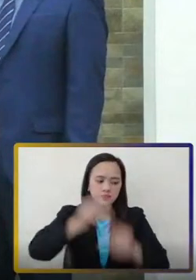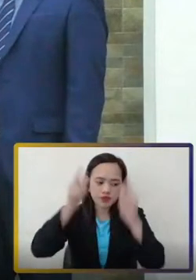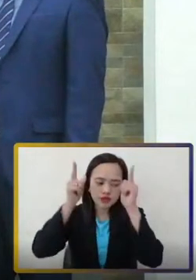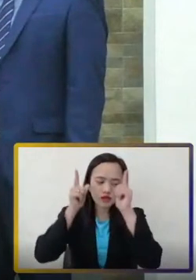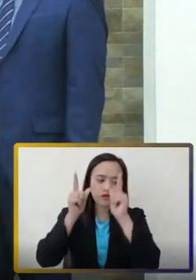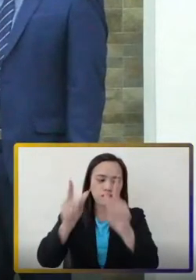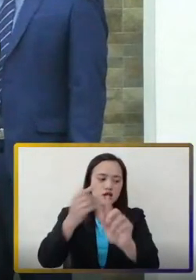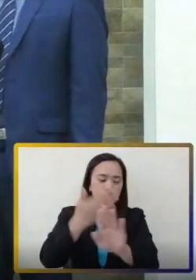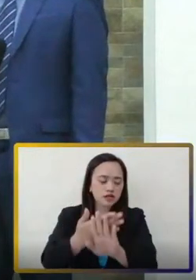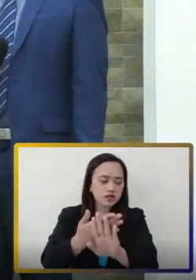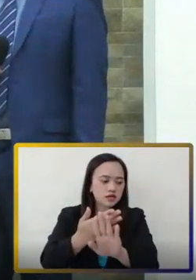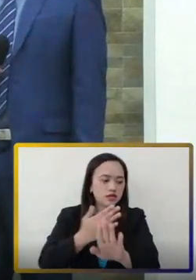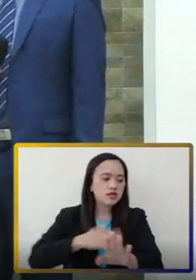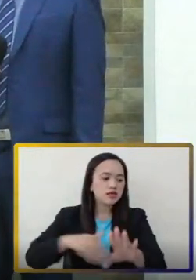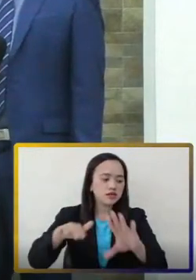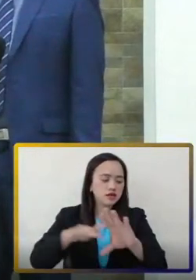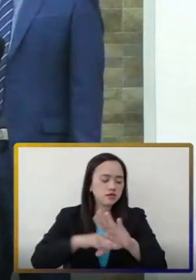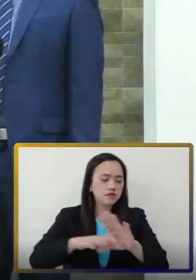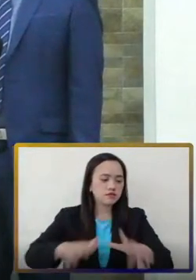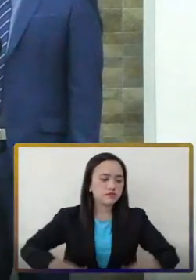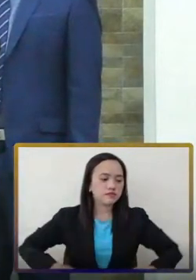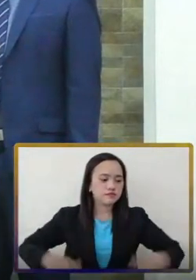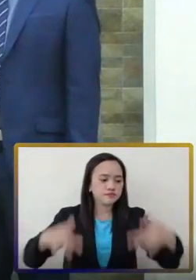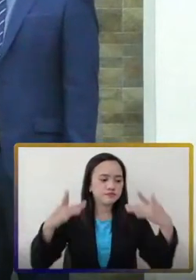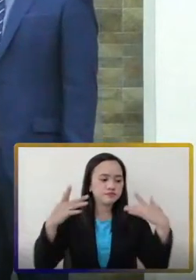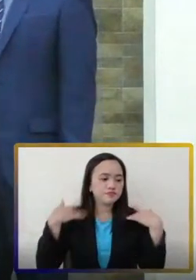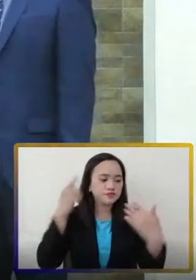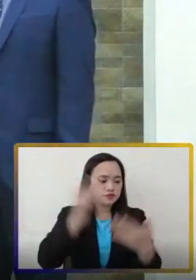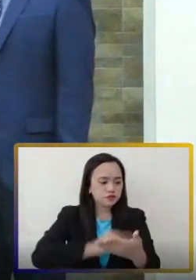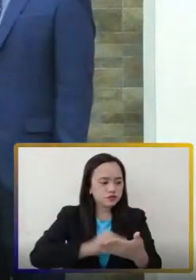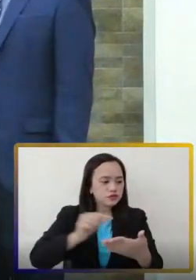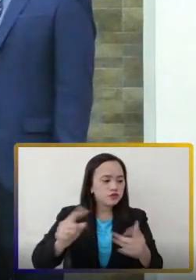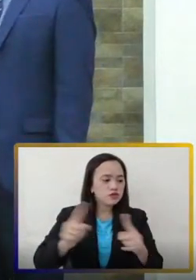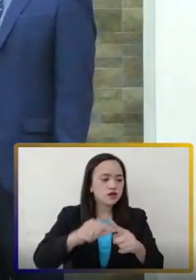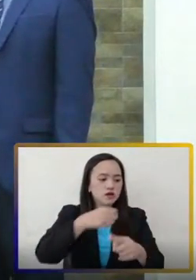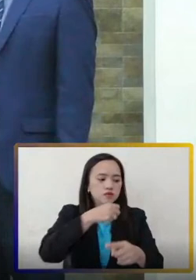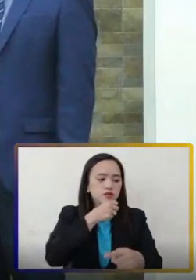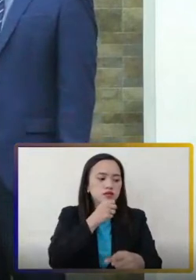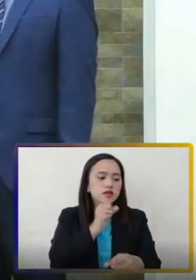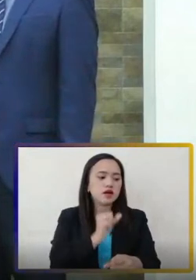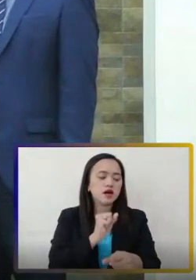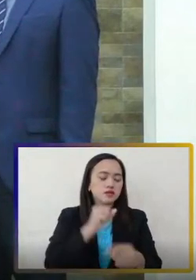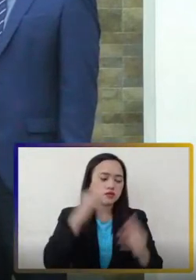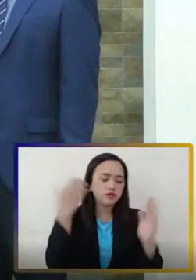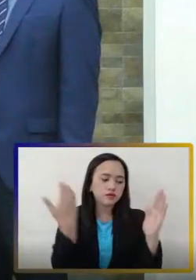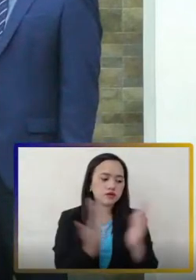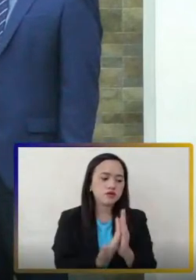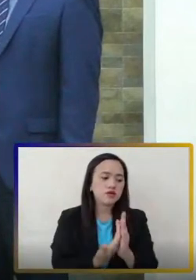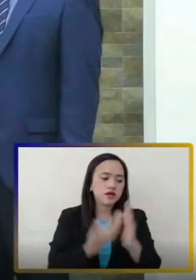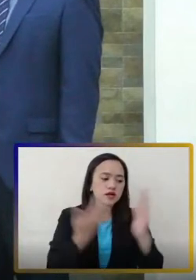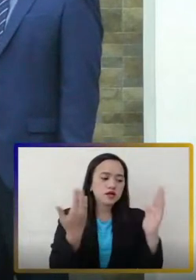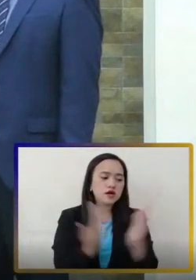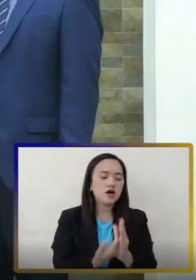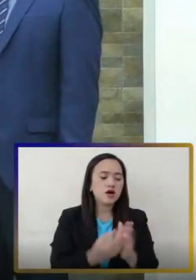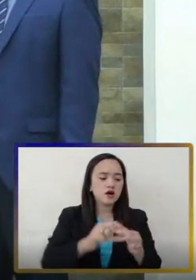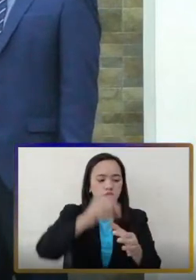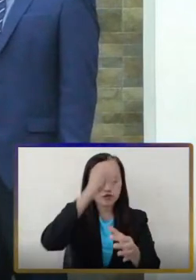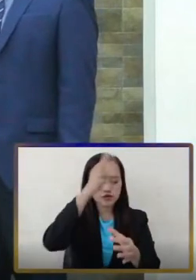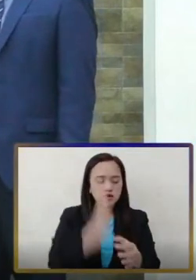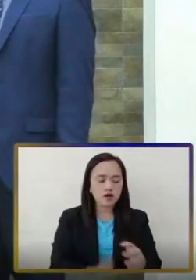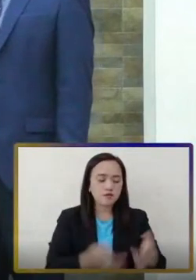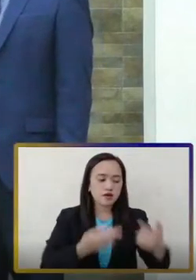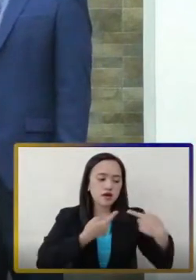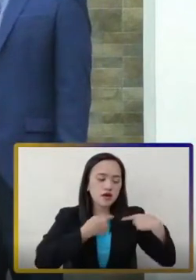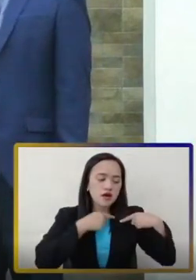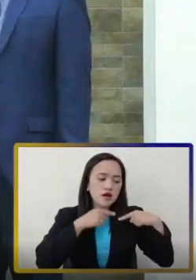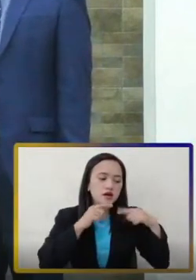Kamakailan ay aking namamasdan ang mga tanda't patunay ng